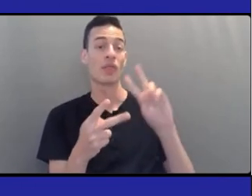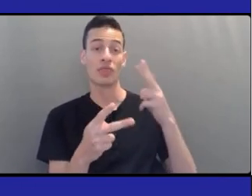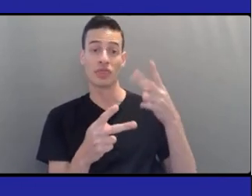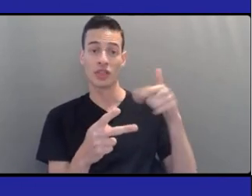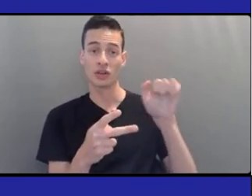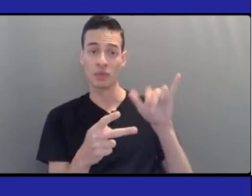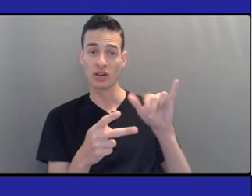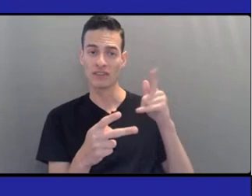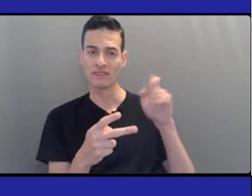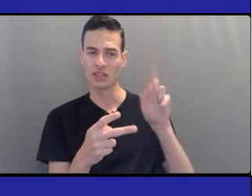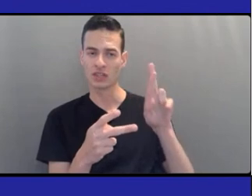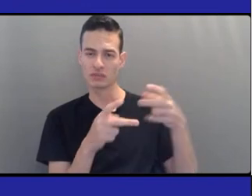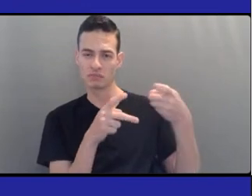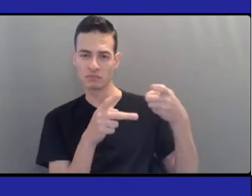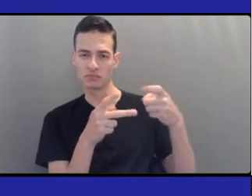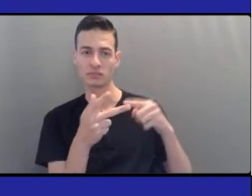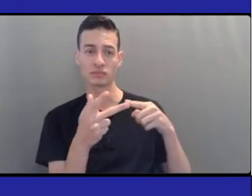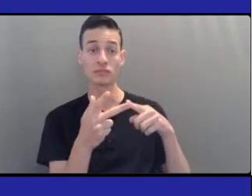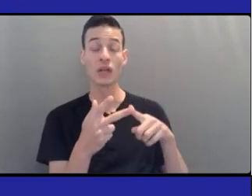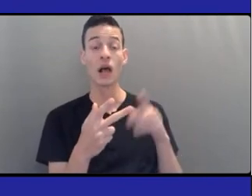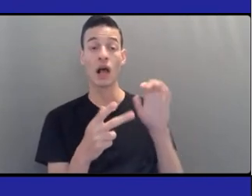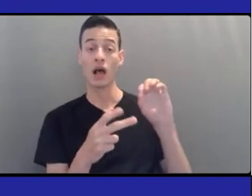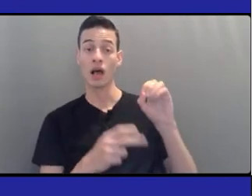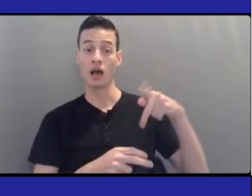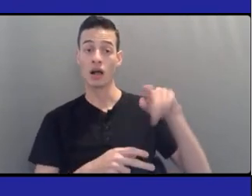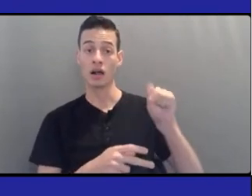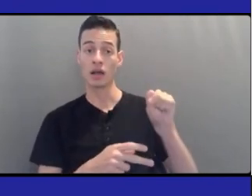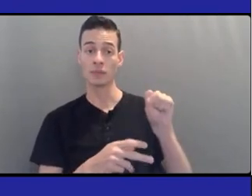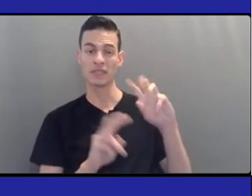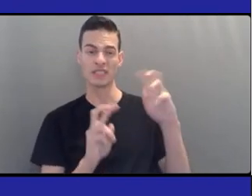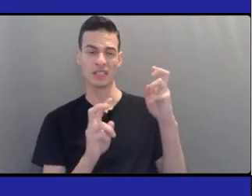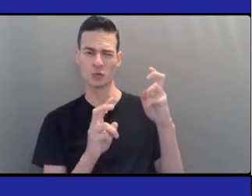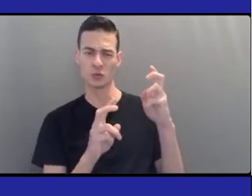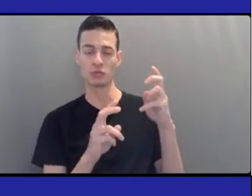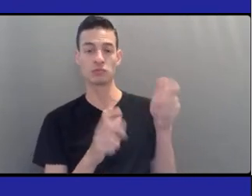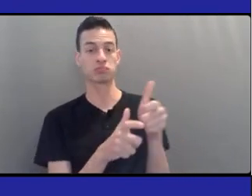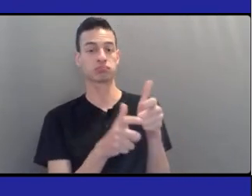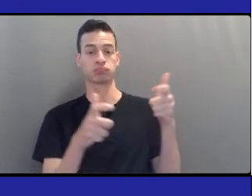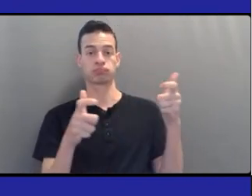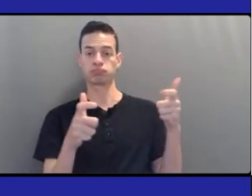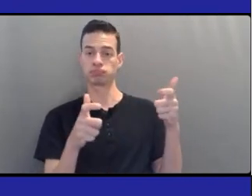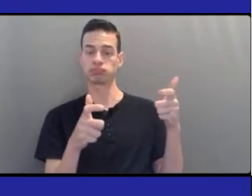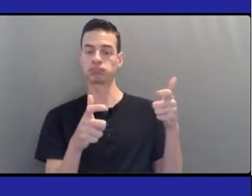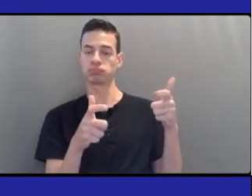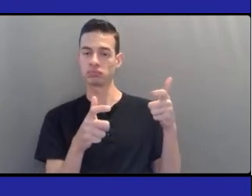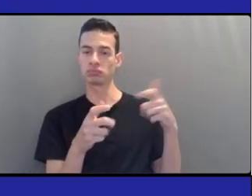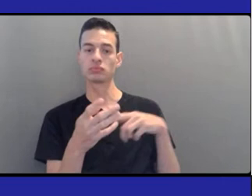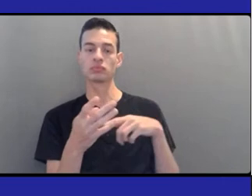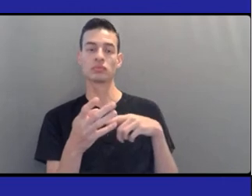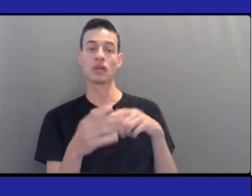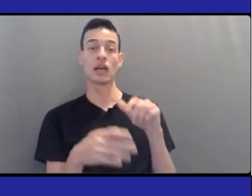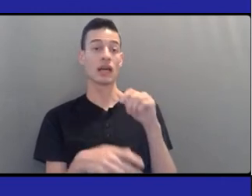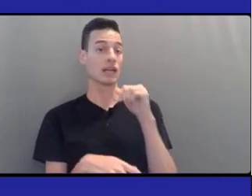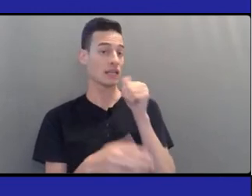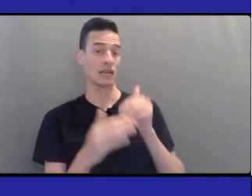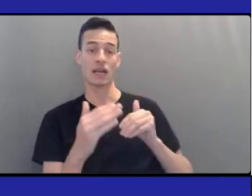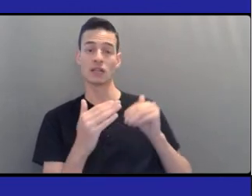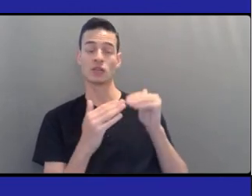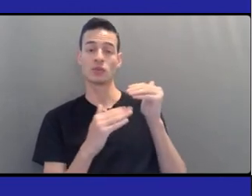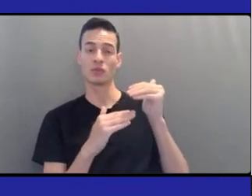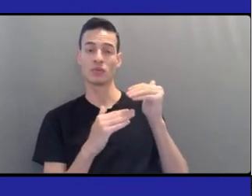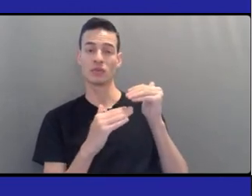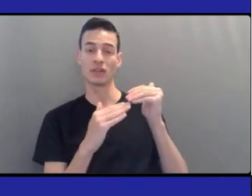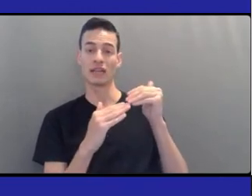and escalation of operational issues with a resultant increase in the not-to-exceed amount from $18.5 million